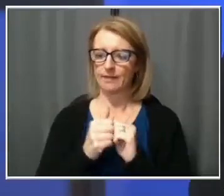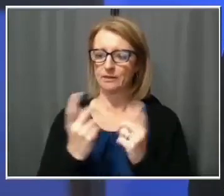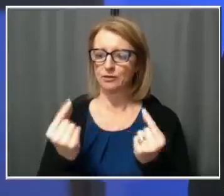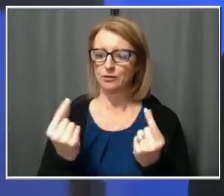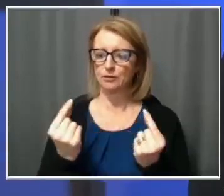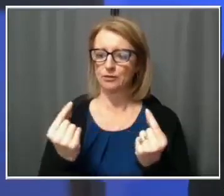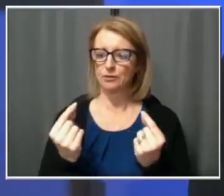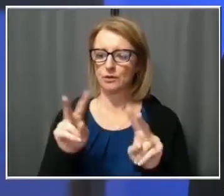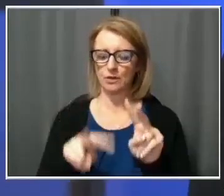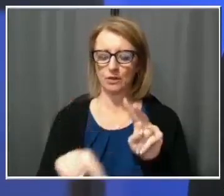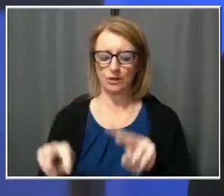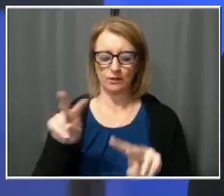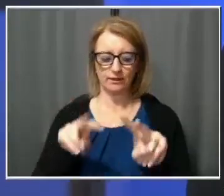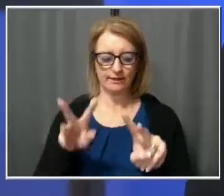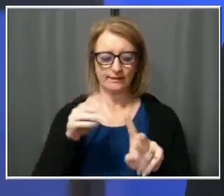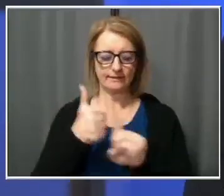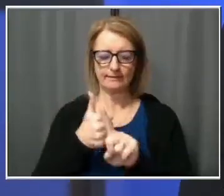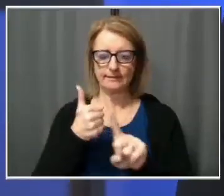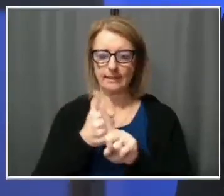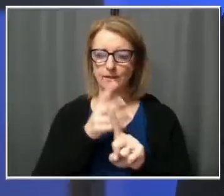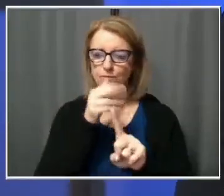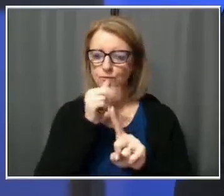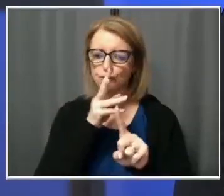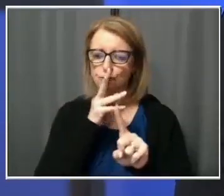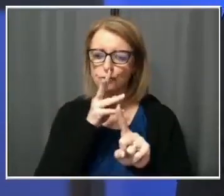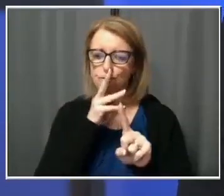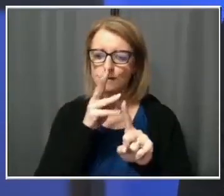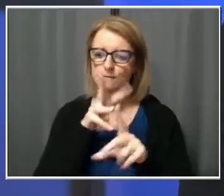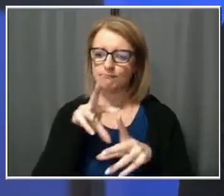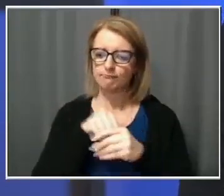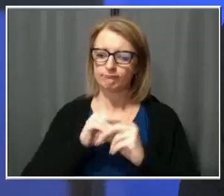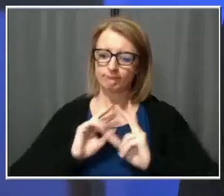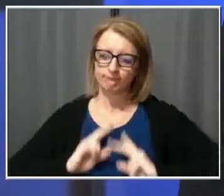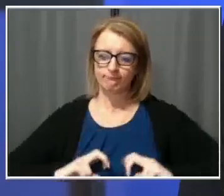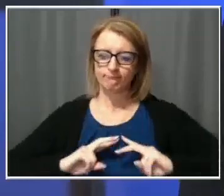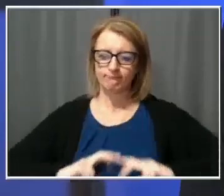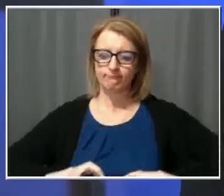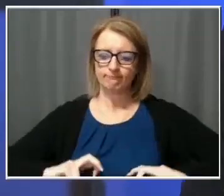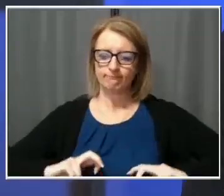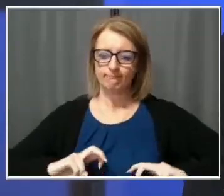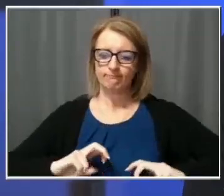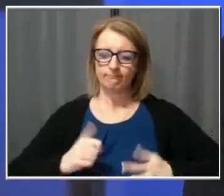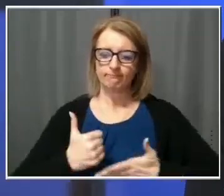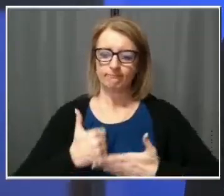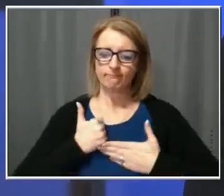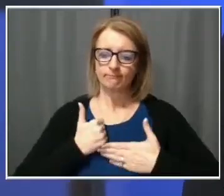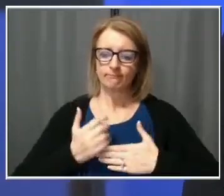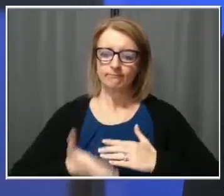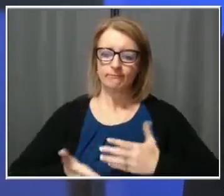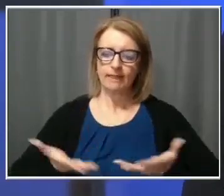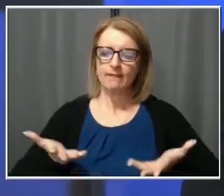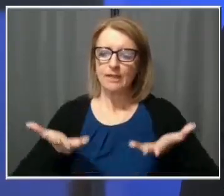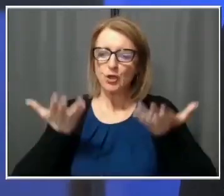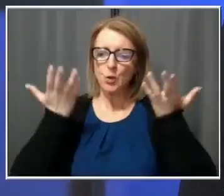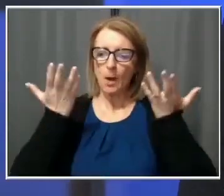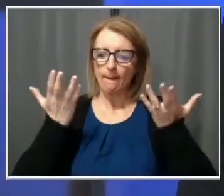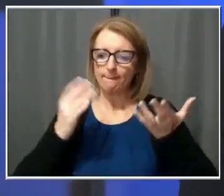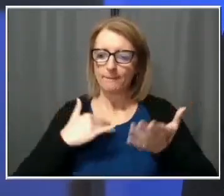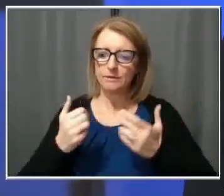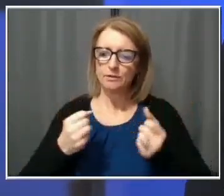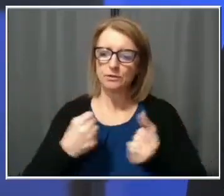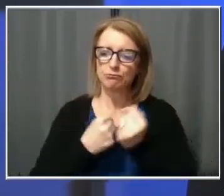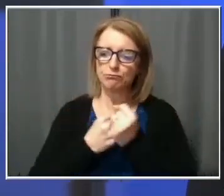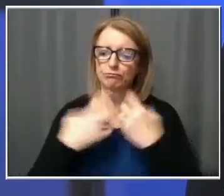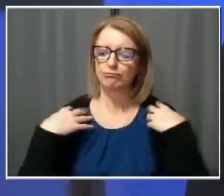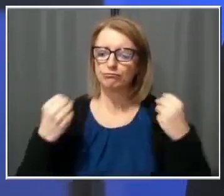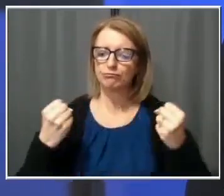at that self-talk, that inner monologue, and then ask yourself, is it serving you? Is it lifting you up? Is it supporting your health and well-being, or